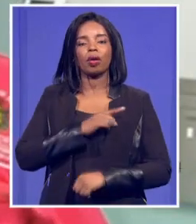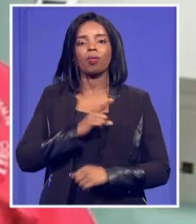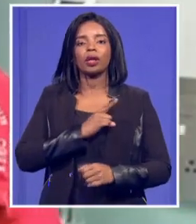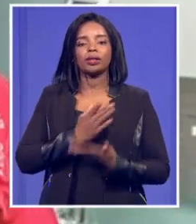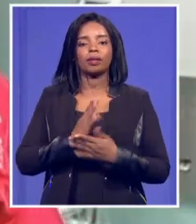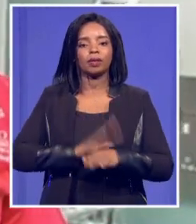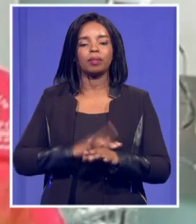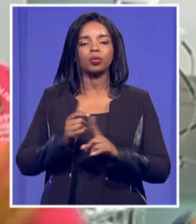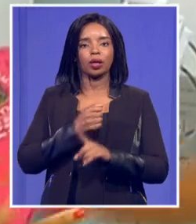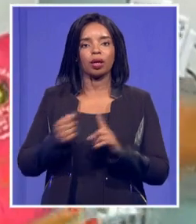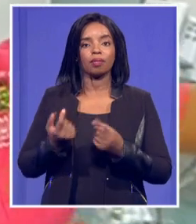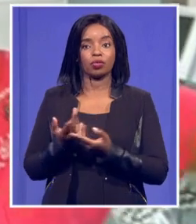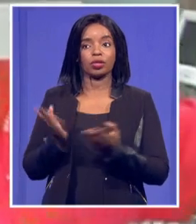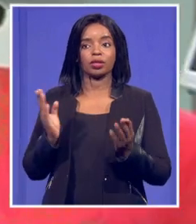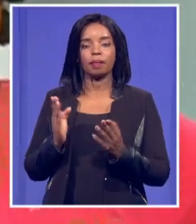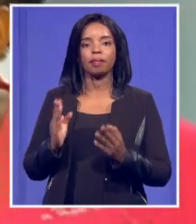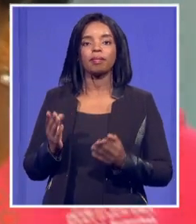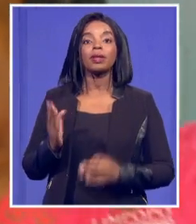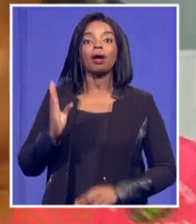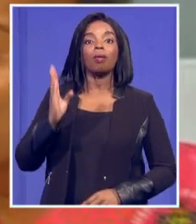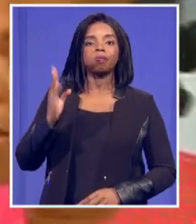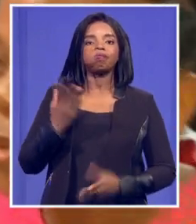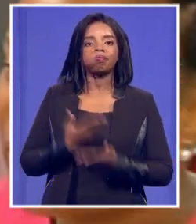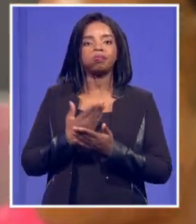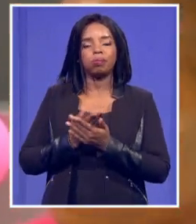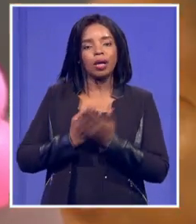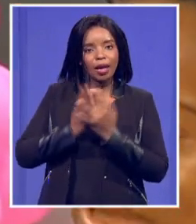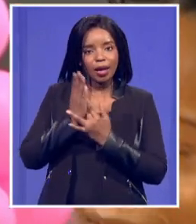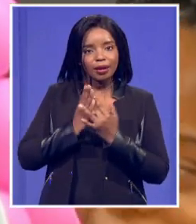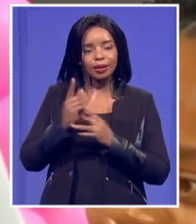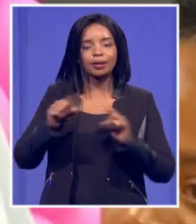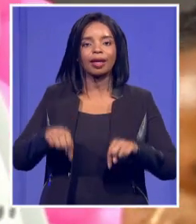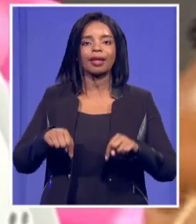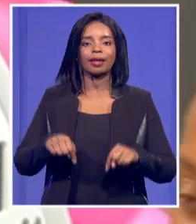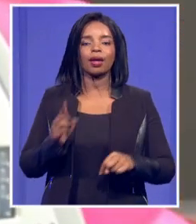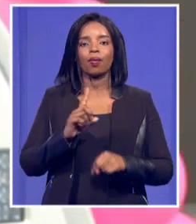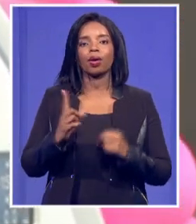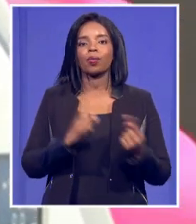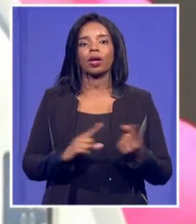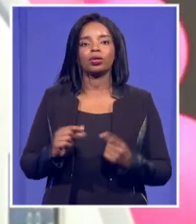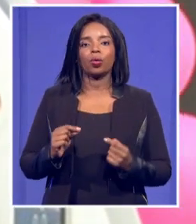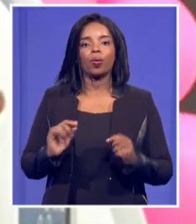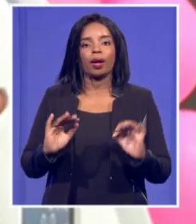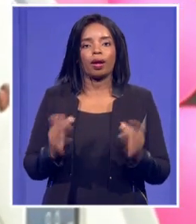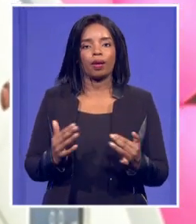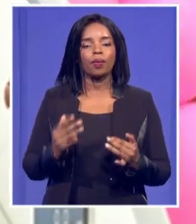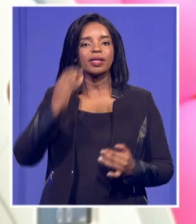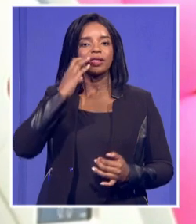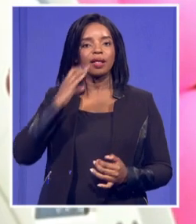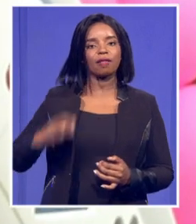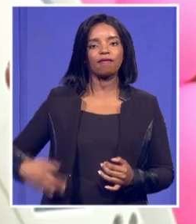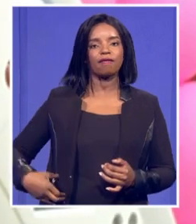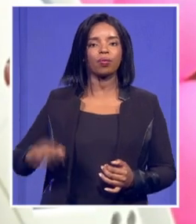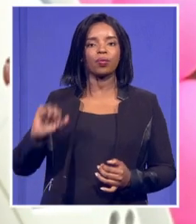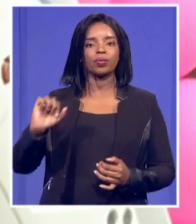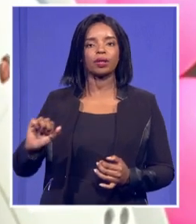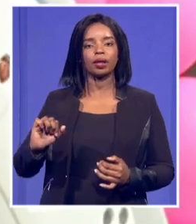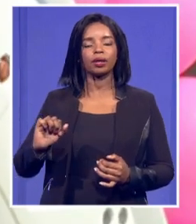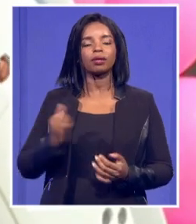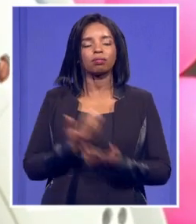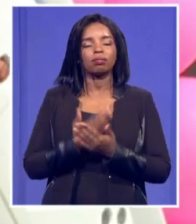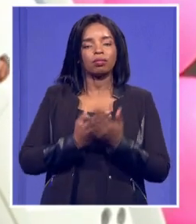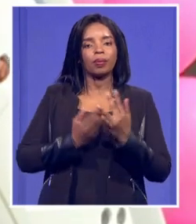there, he can be able to access what we are doing here through his cell phone. You will see later on when Dr. Sithole will